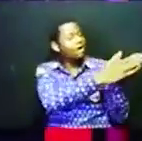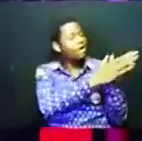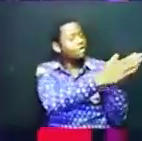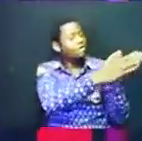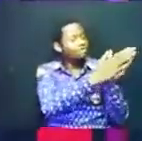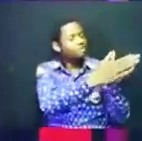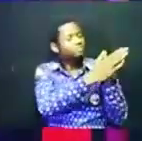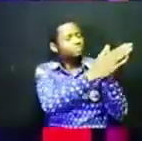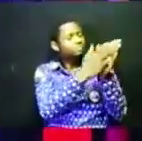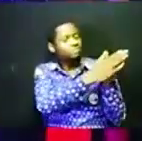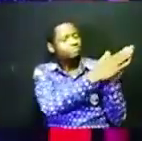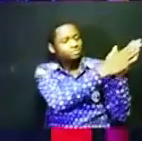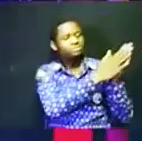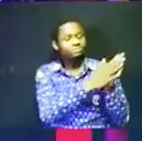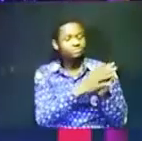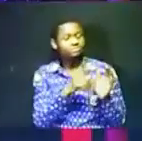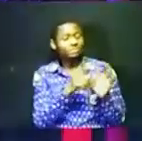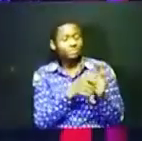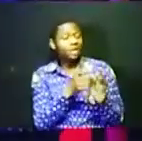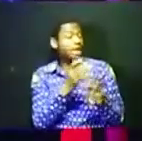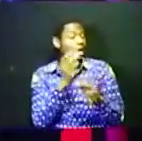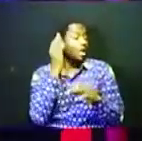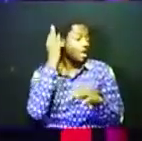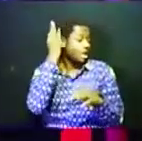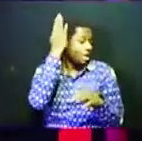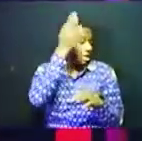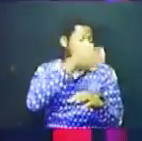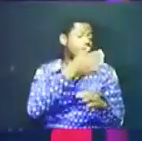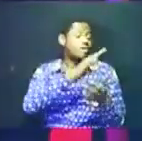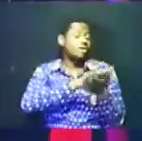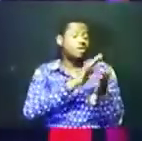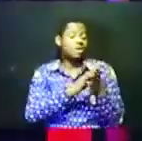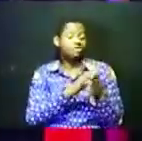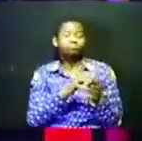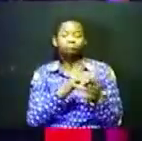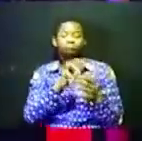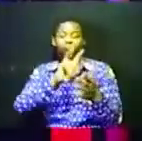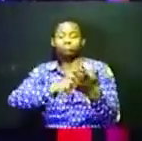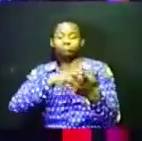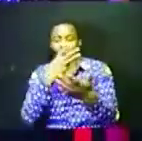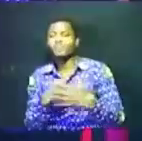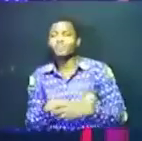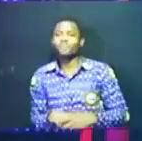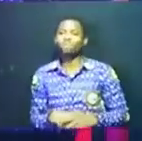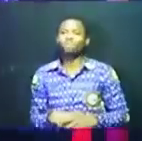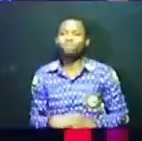formal witnesses. So the lawyer